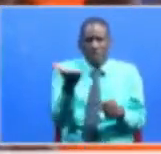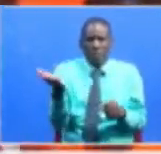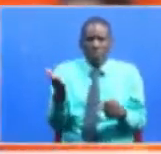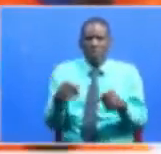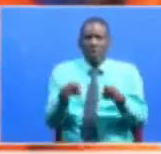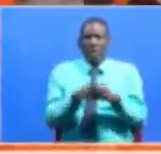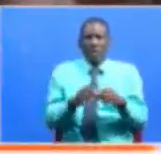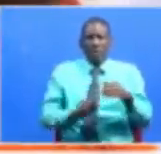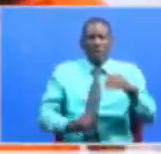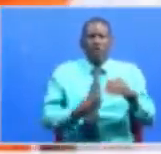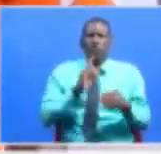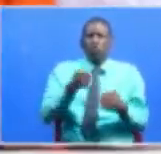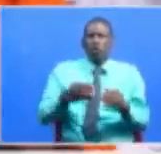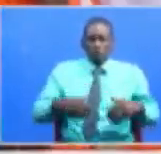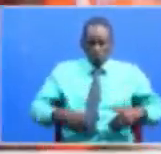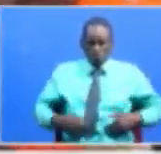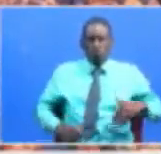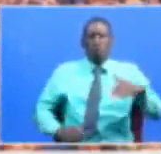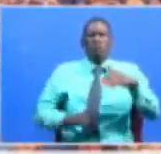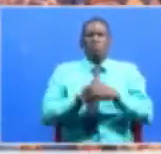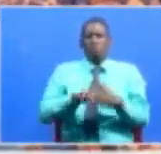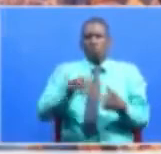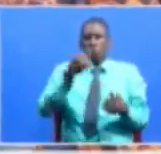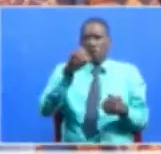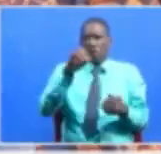they rallied the youth to support the party.